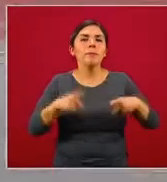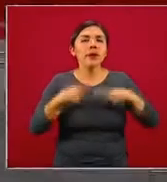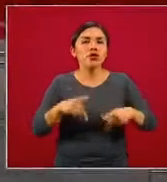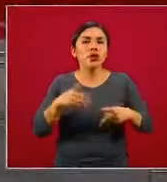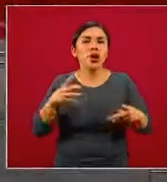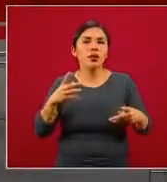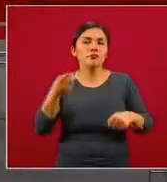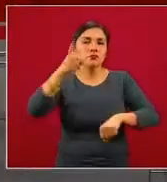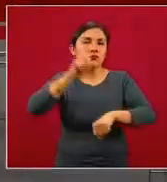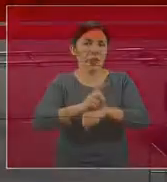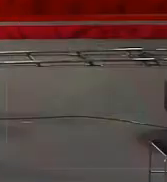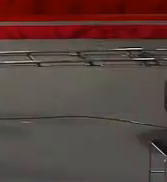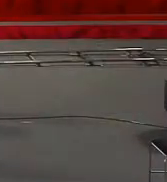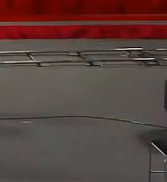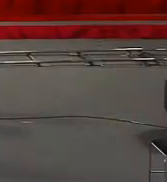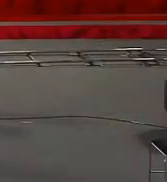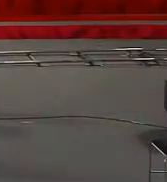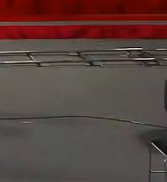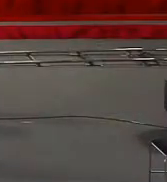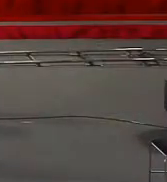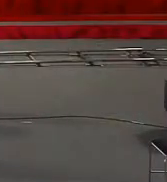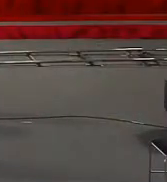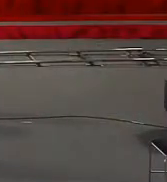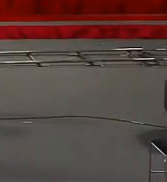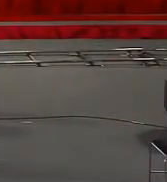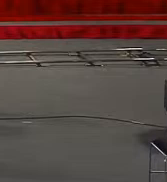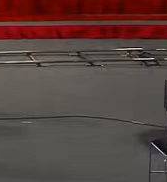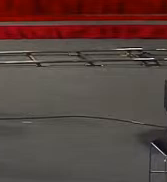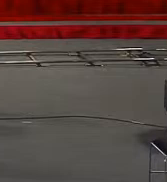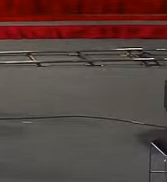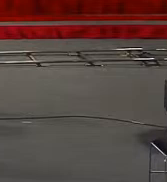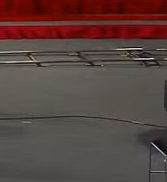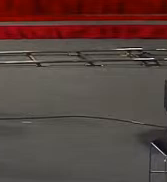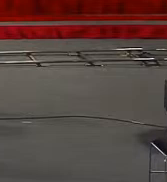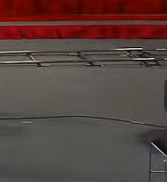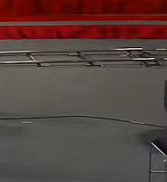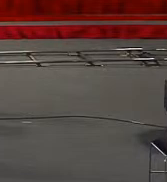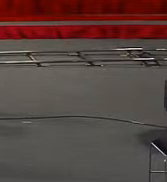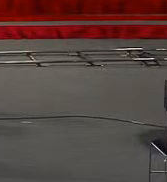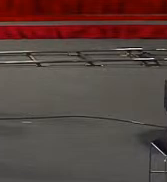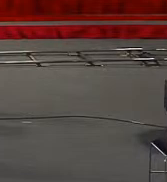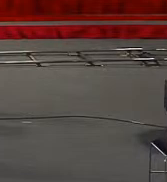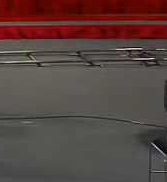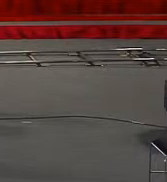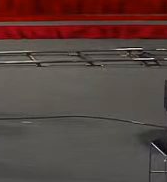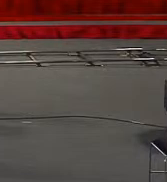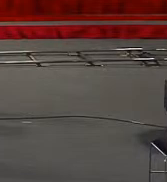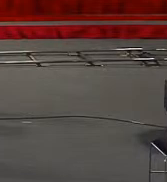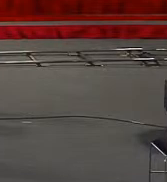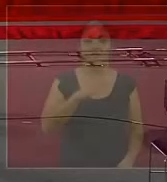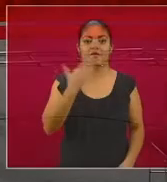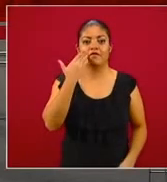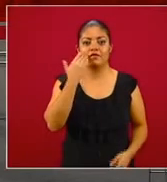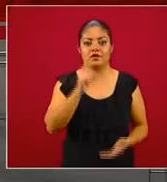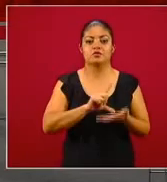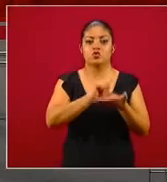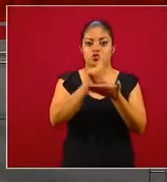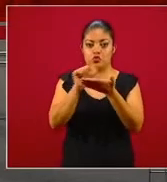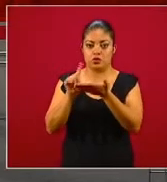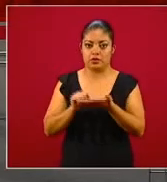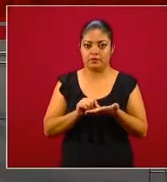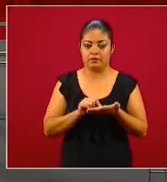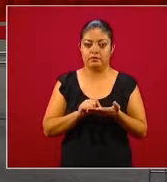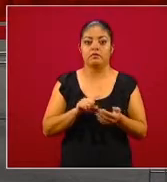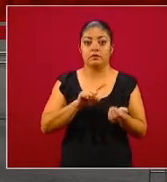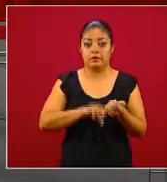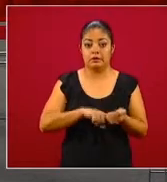alcanzadas 169,000 people who viewed that en particular esas report dos plataformas que on son these Facebook platforms, y which are Twitter. Facebook and La Twitter.